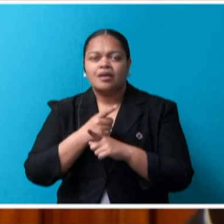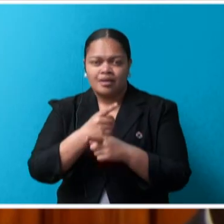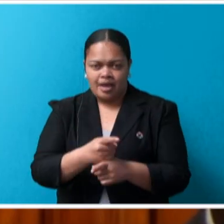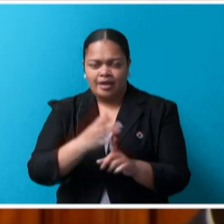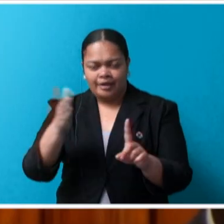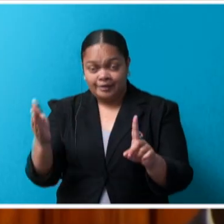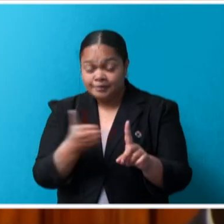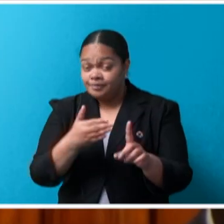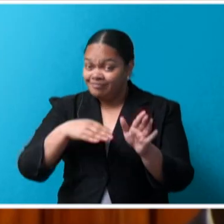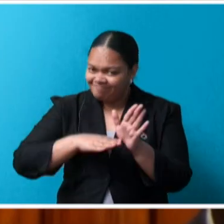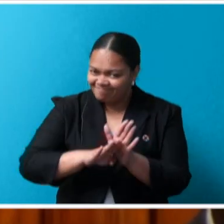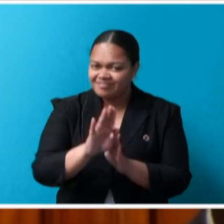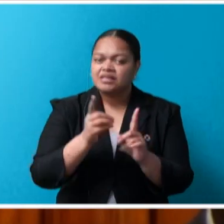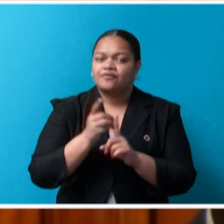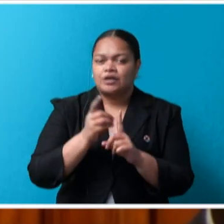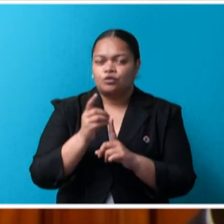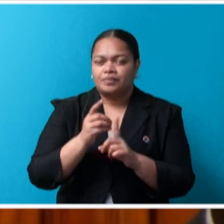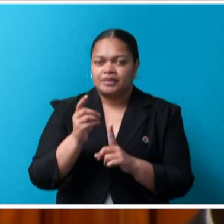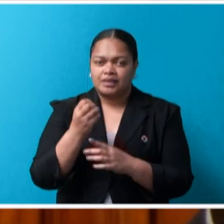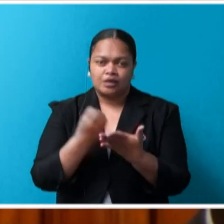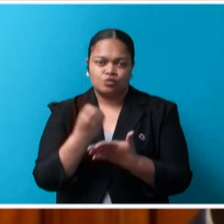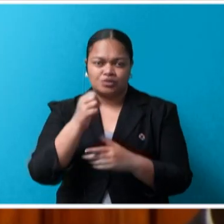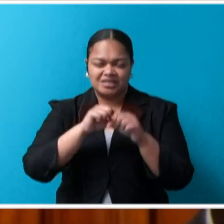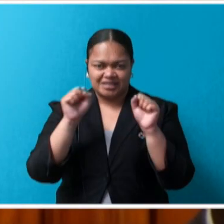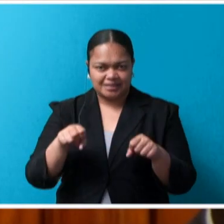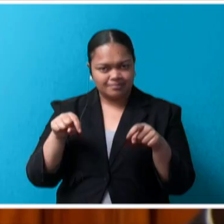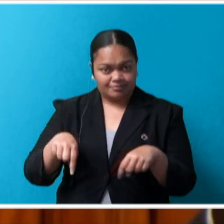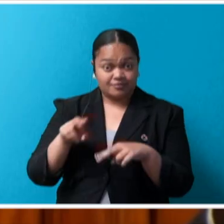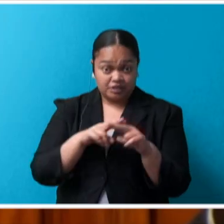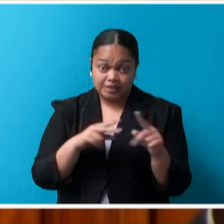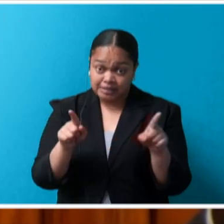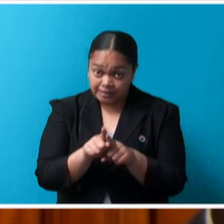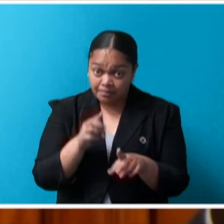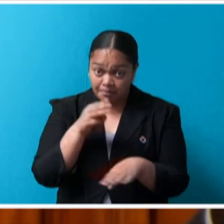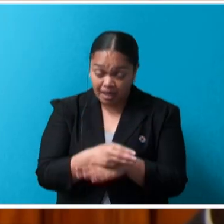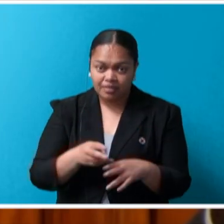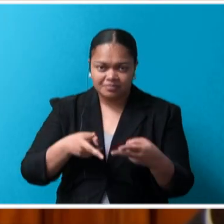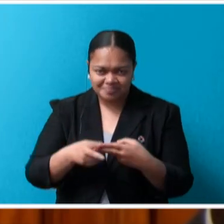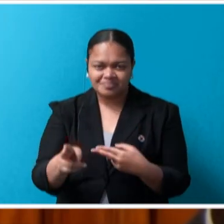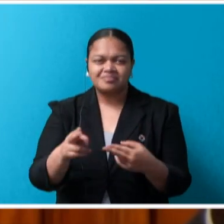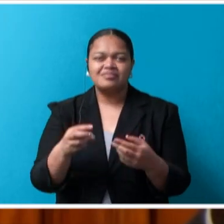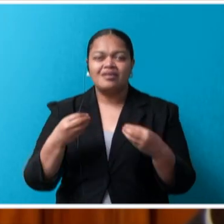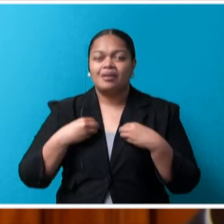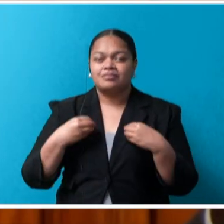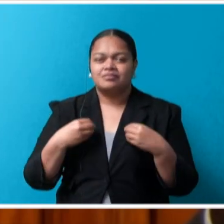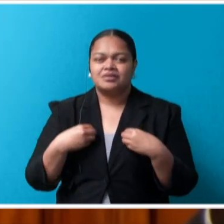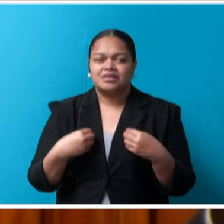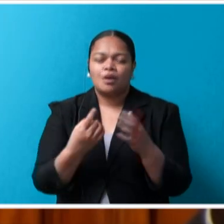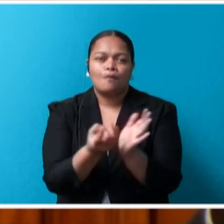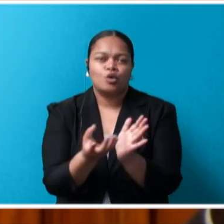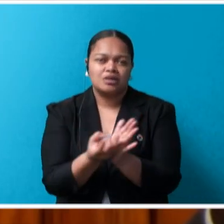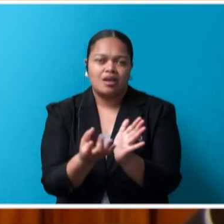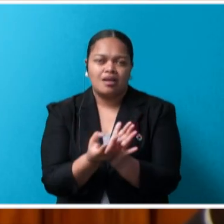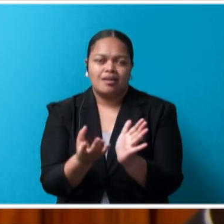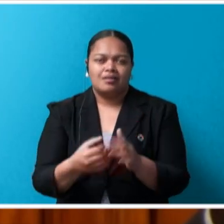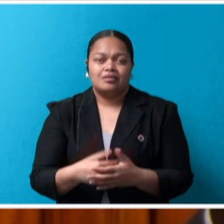development in Fiji's MSME ecosystem. In the same month, we launched the MSME portal, giving our micro, small, and medium